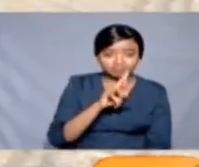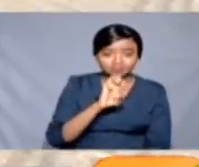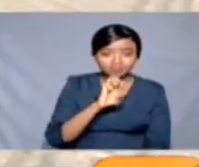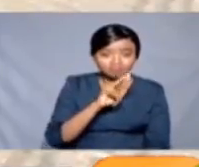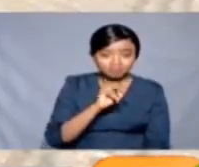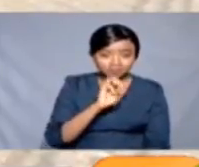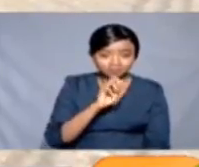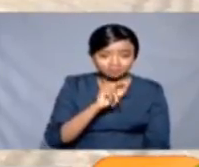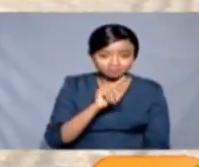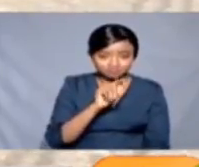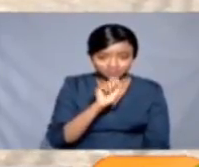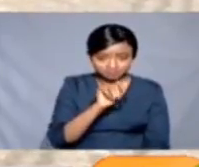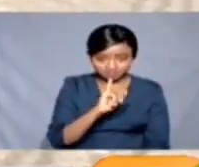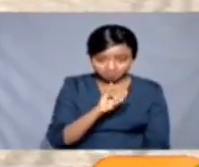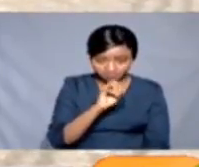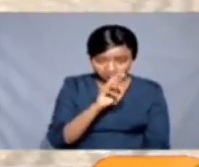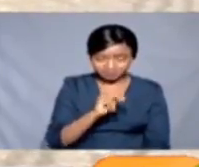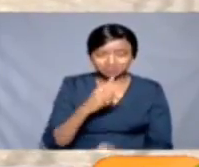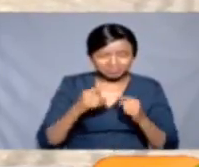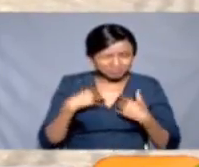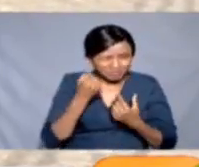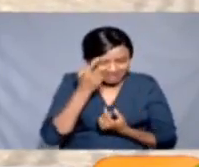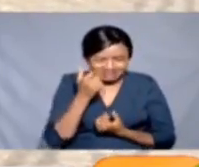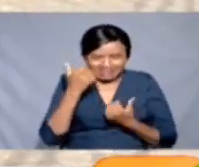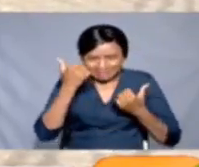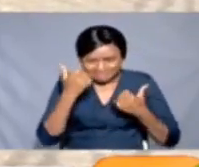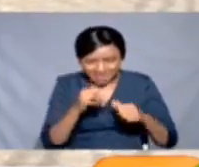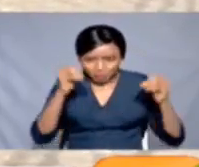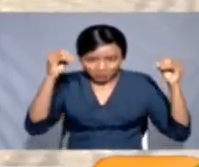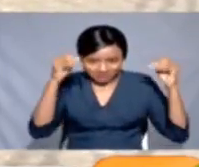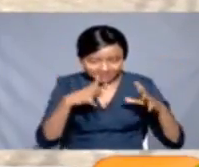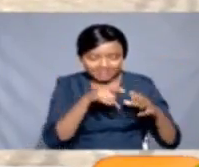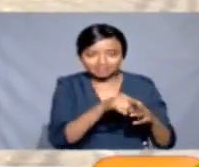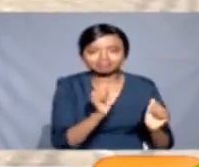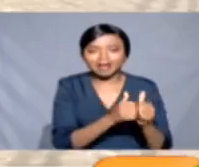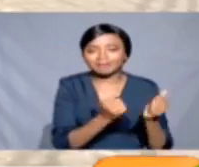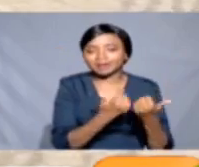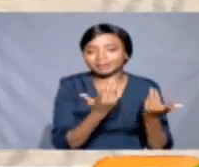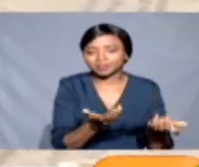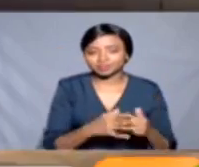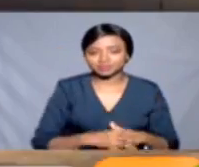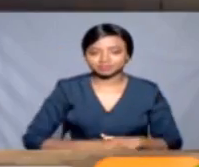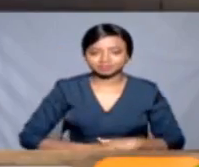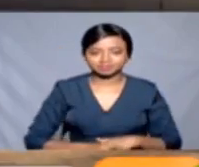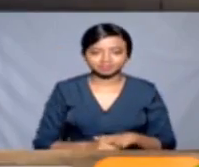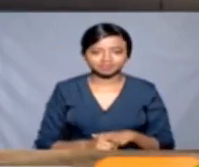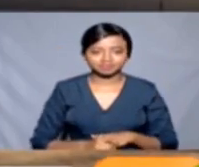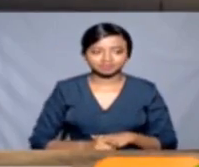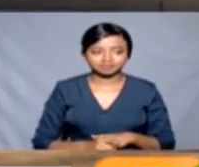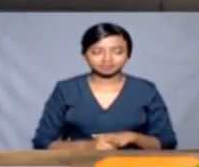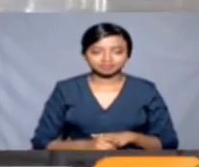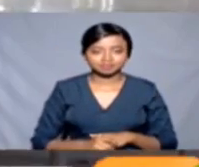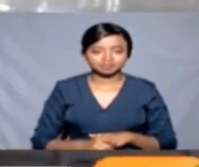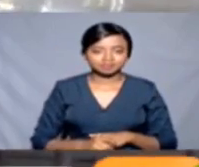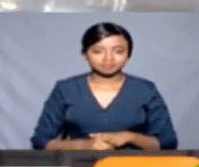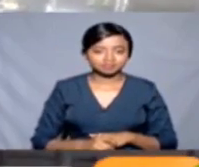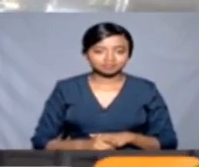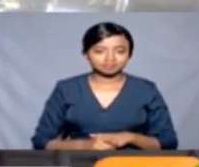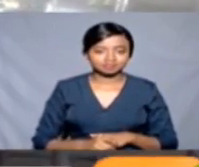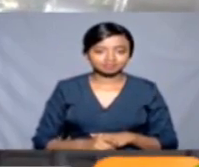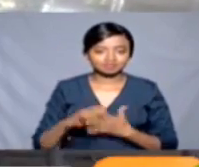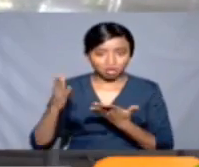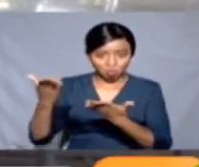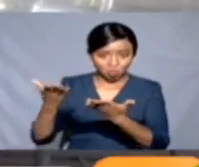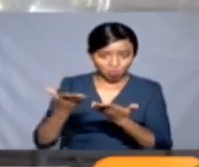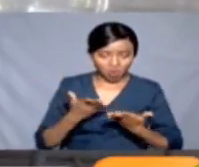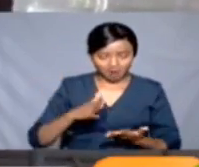cremation process. That's why I'm here at the Kariaokor Hindu crematorium to find out more. Pleasure meeting you guys. Good. Welcome